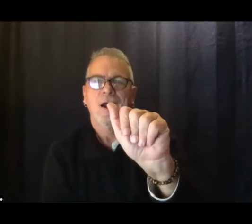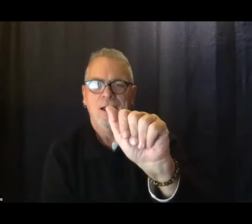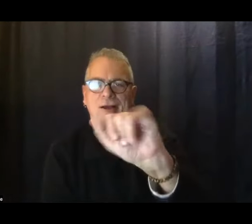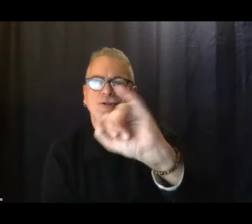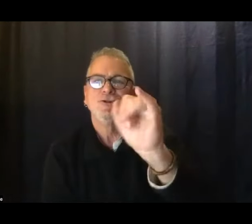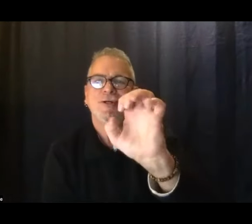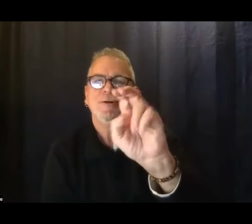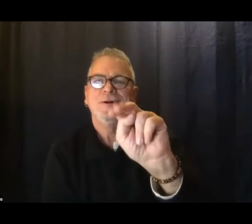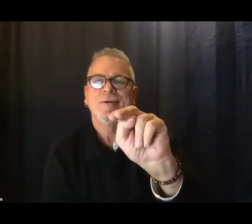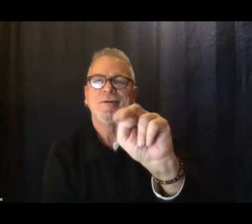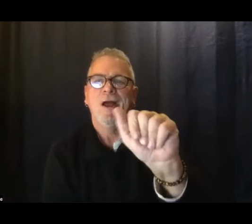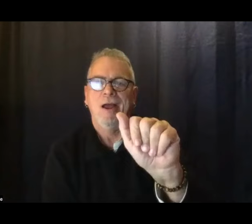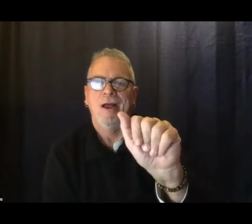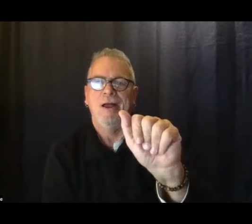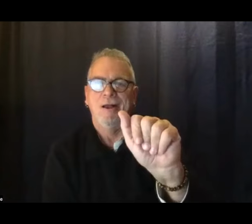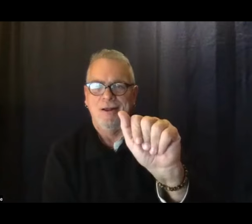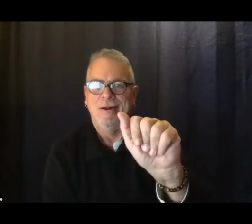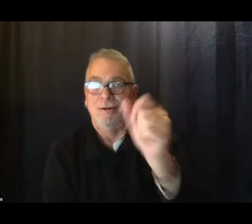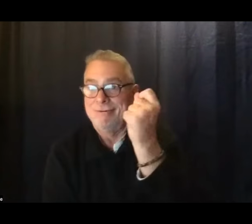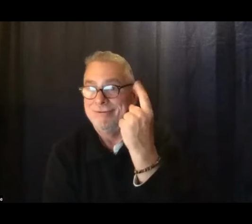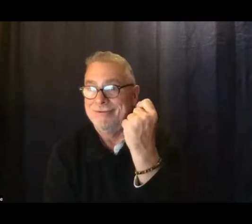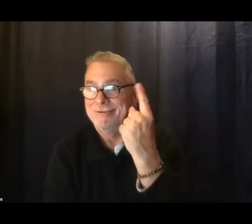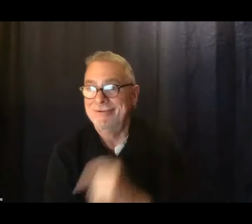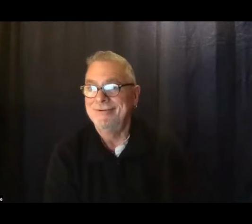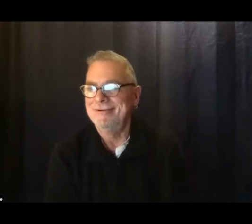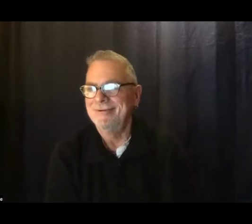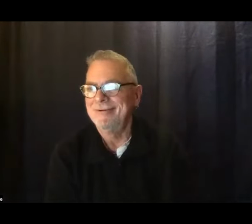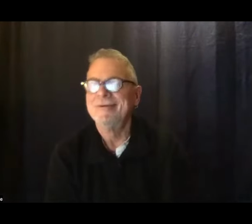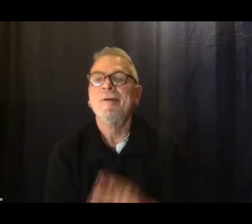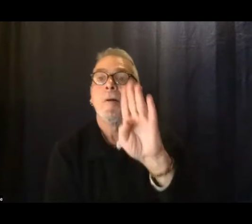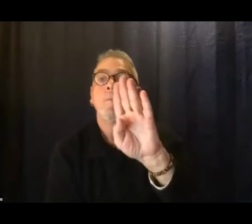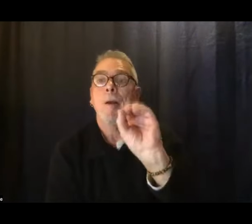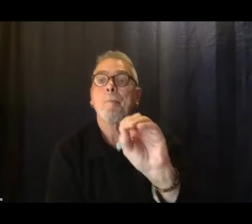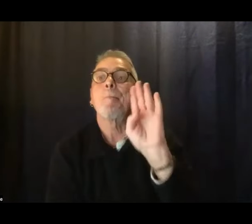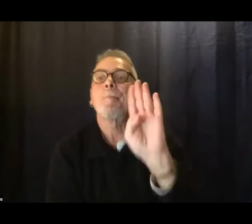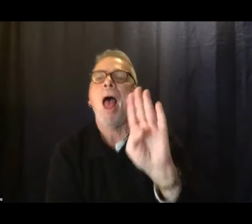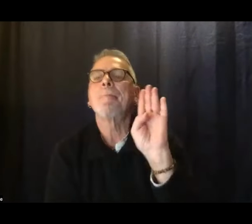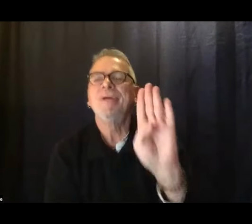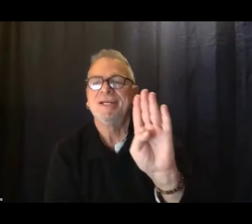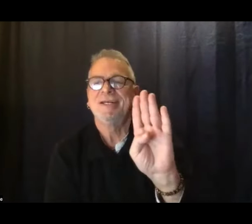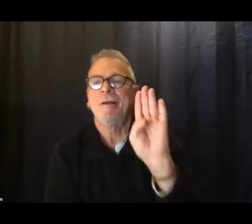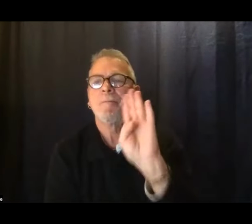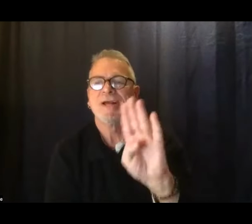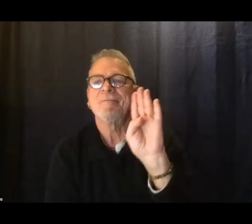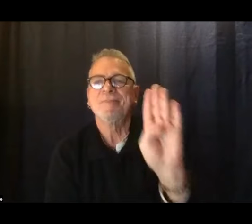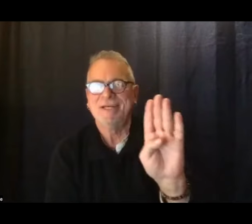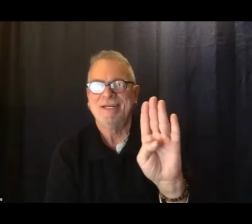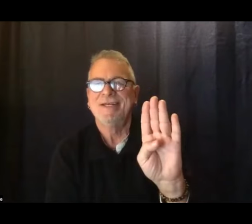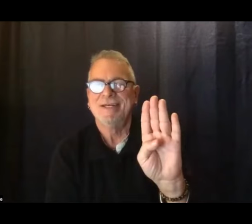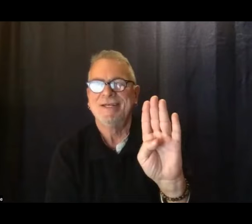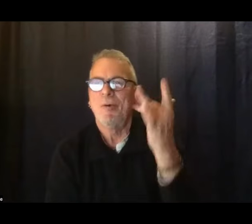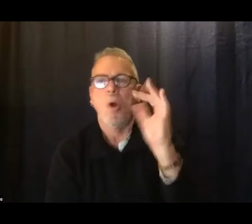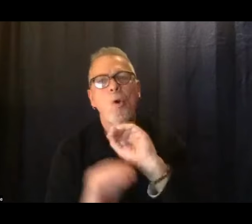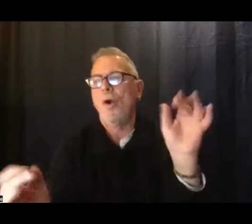not move. J-E-N-N-A. Okay, so I hope that's clear. Now we've